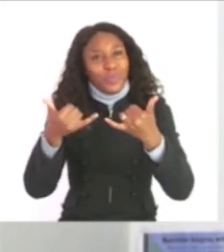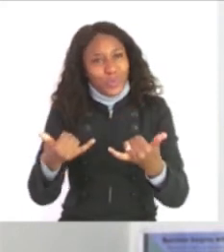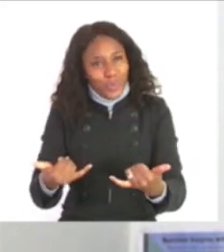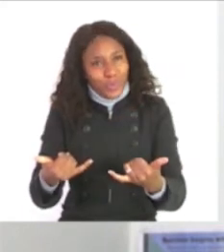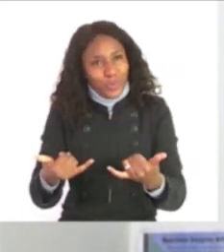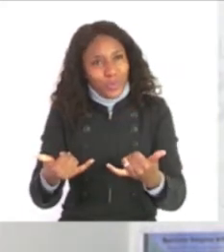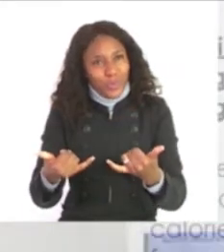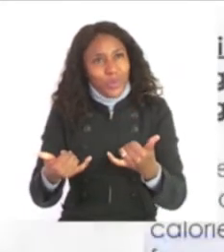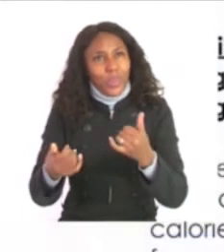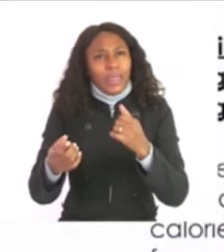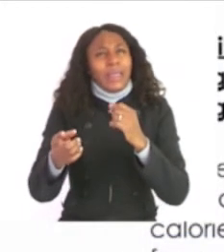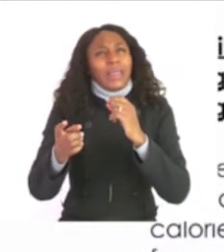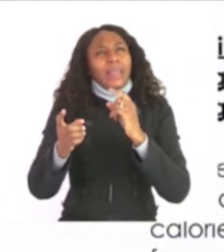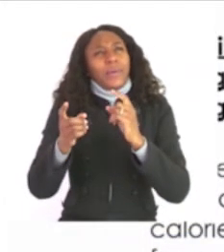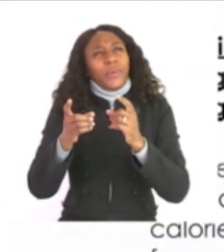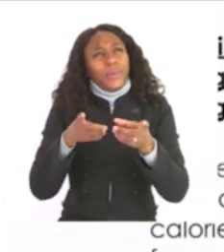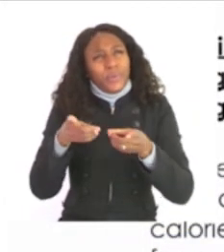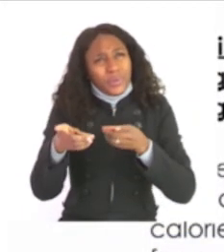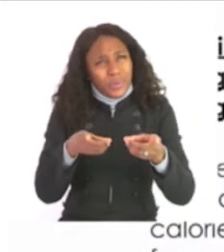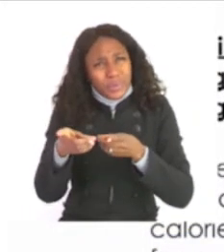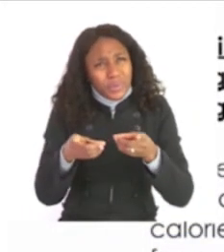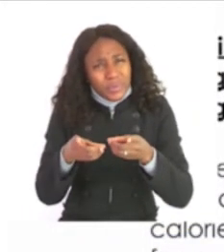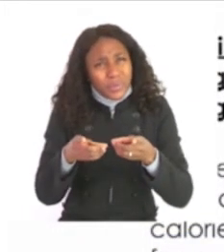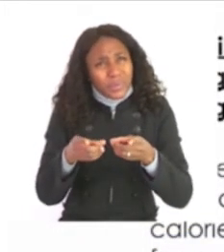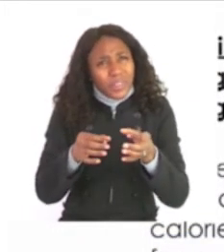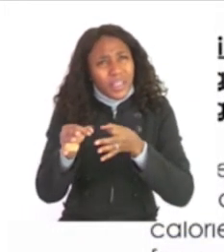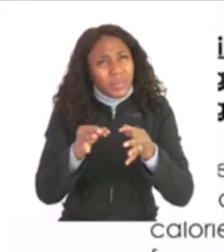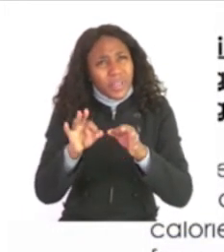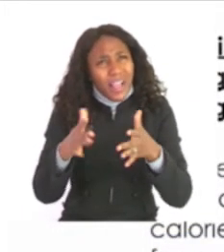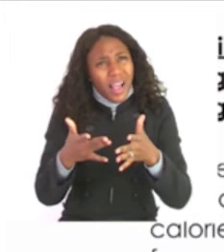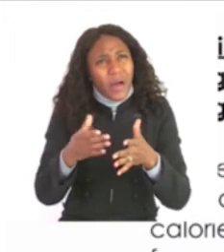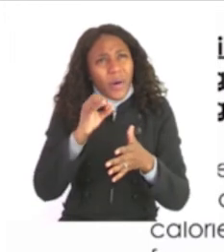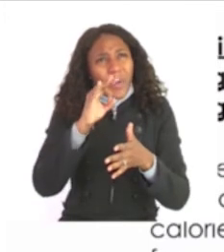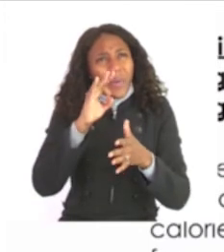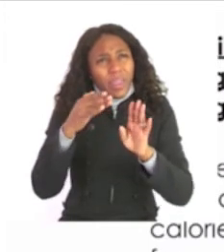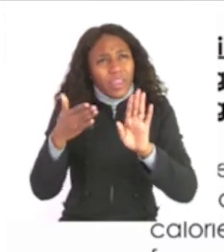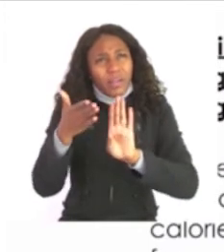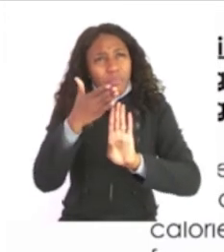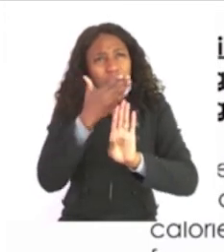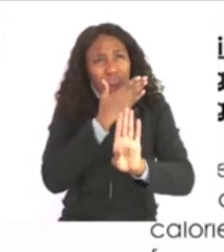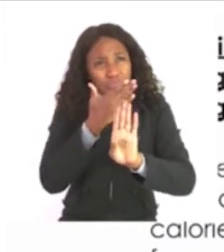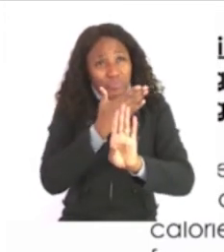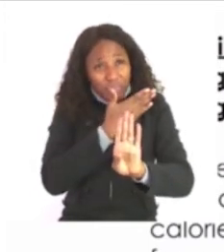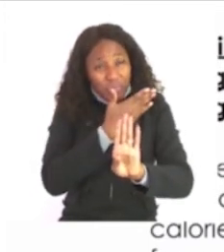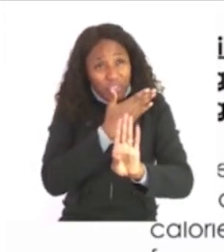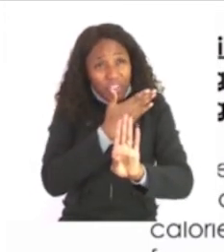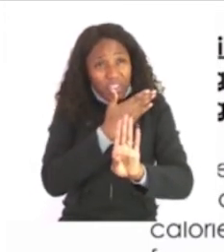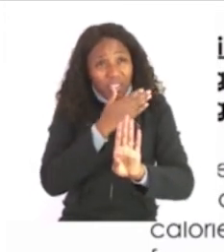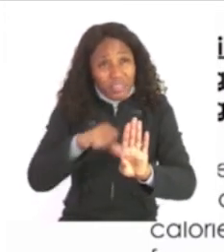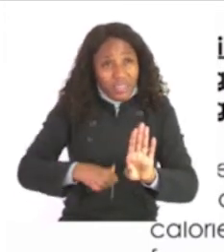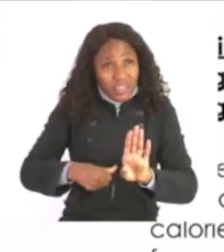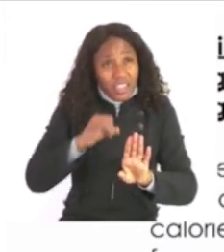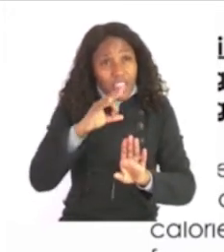at describe how the effects of poor eating habits can be prevented through a balanced diet.